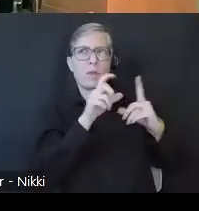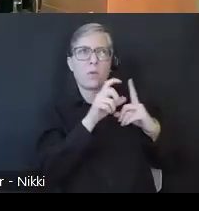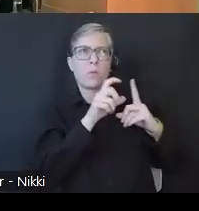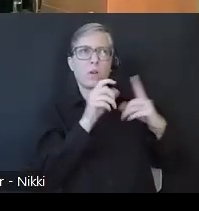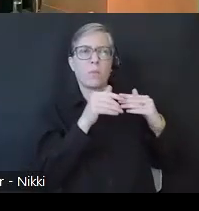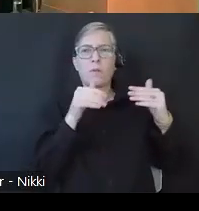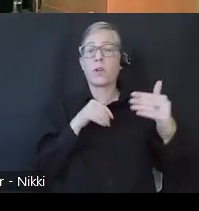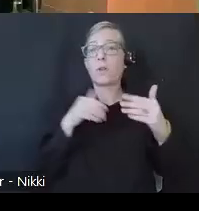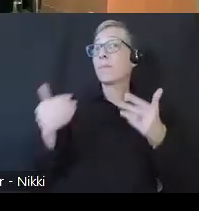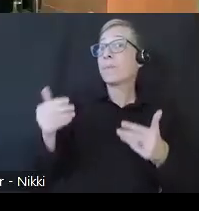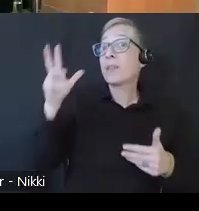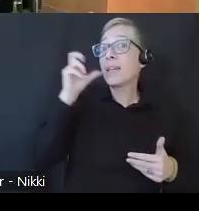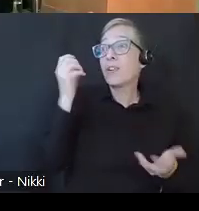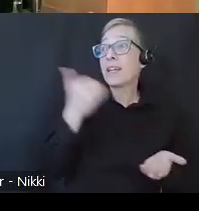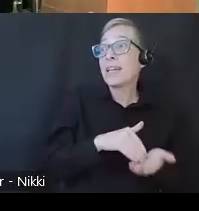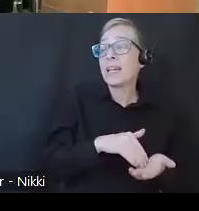would consider